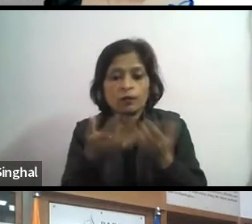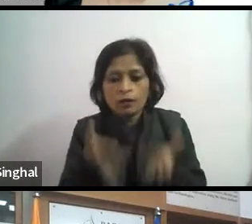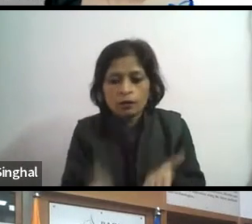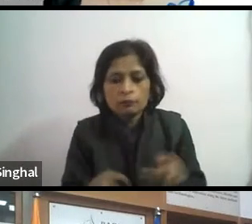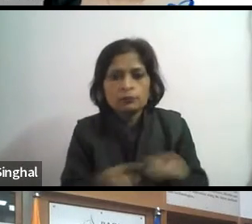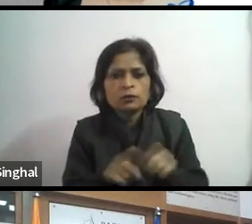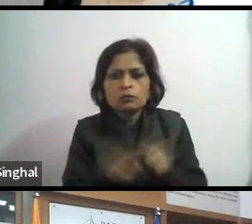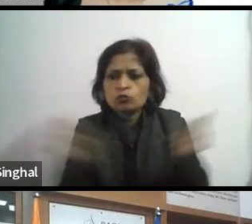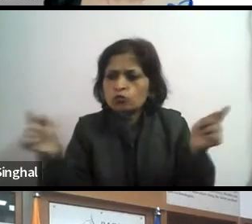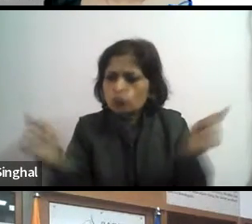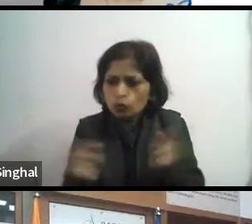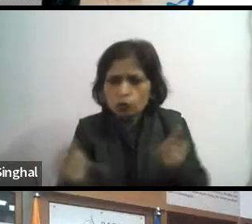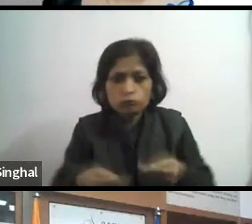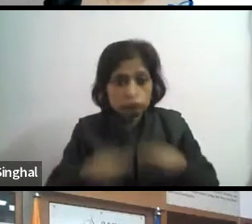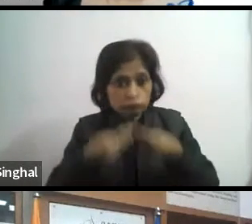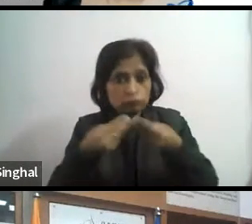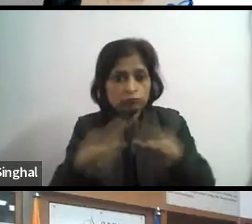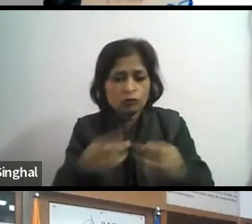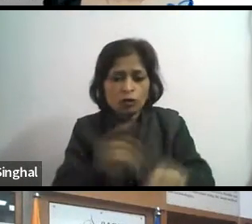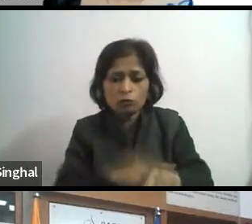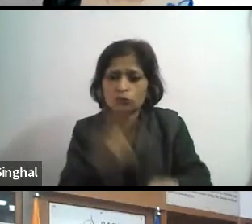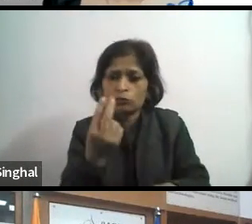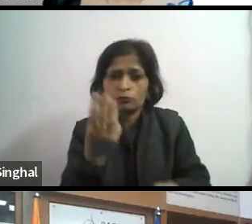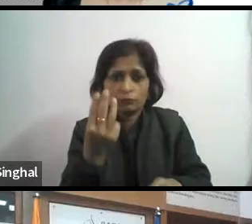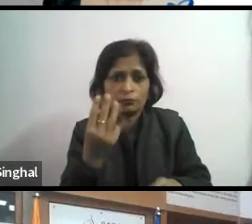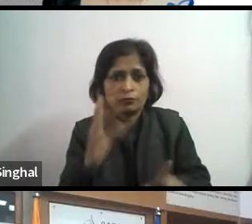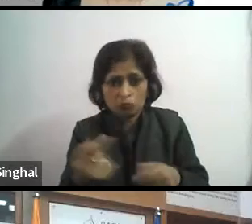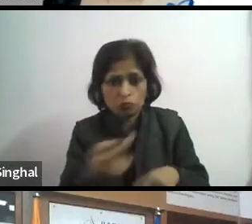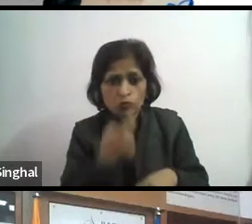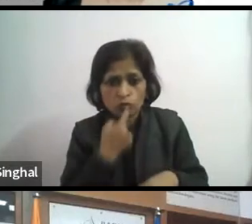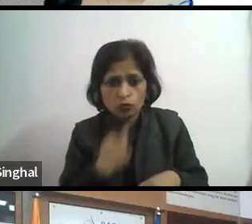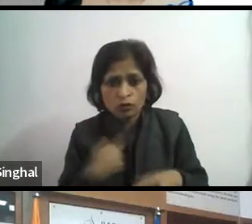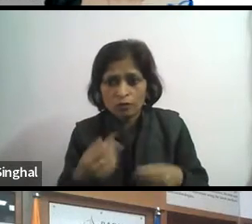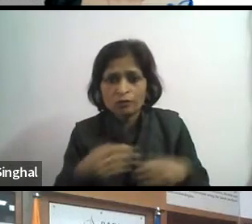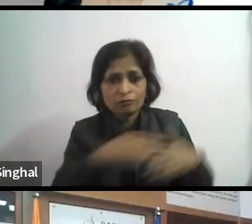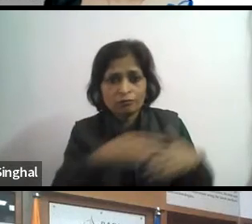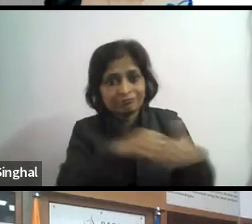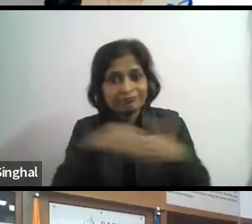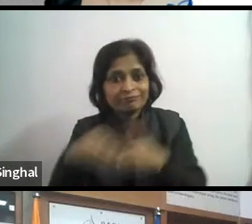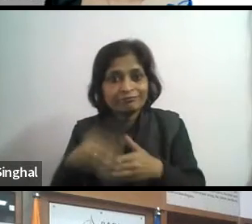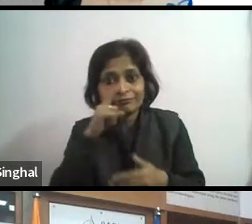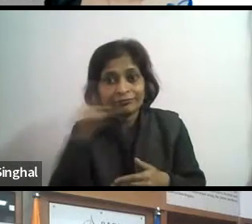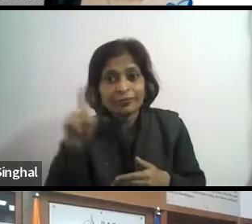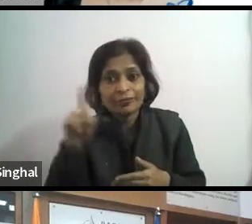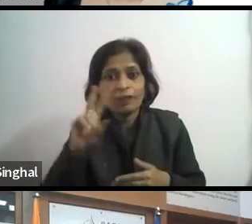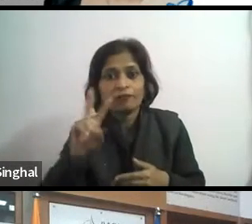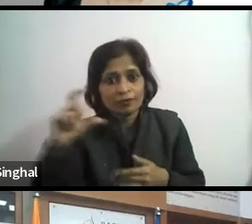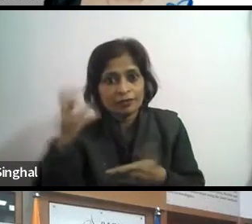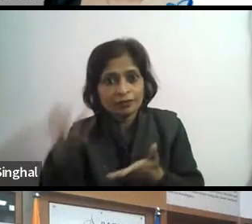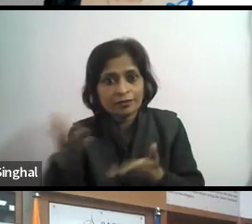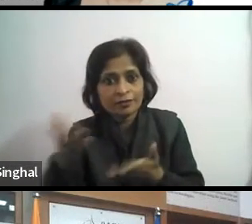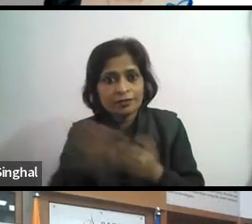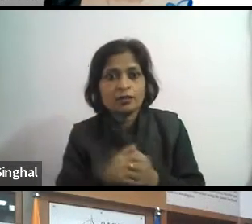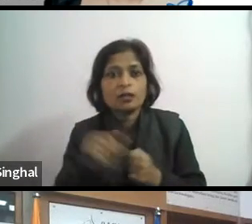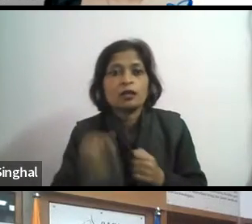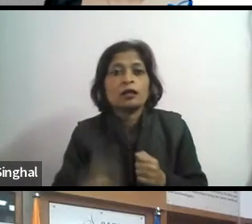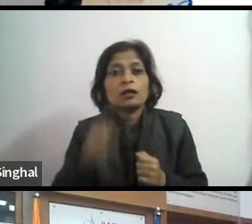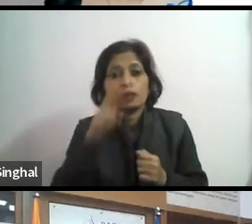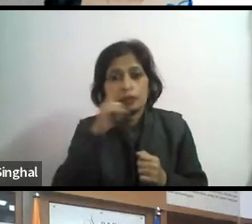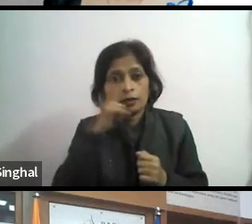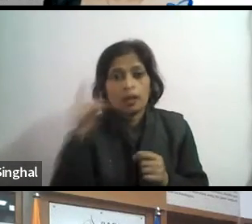concise in these 2 or 3 minutes that have been awarded to me to introduce Madam Vice Chancellor, Professor Ami